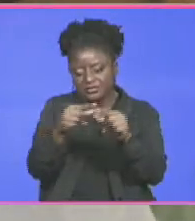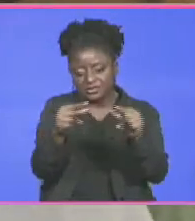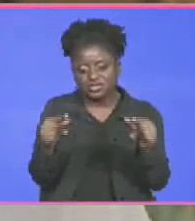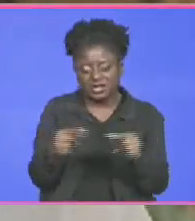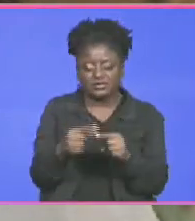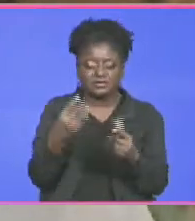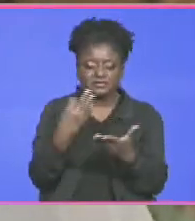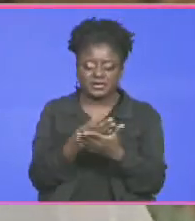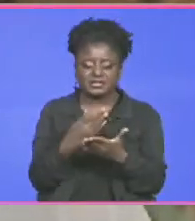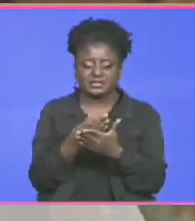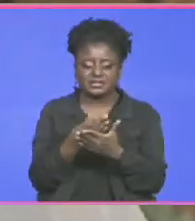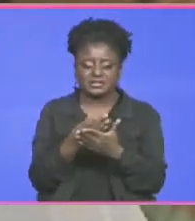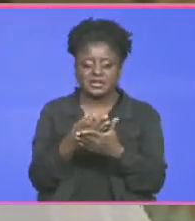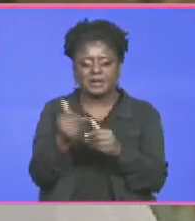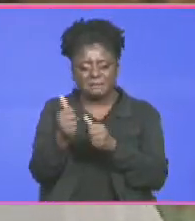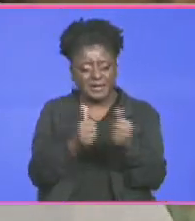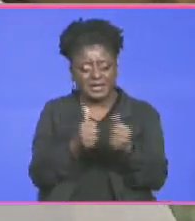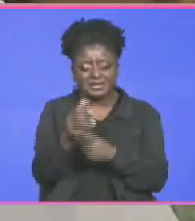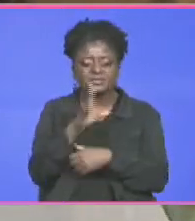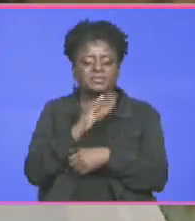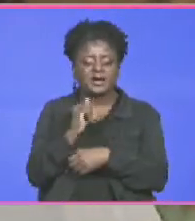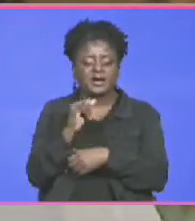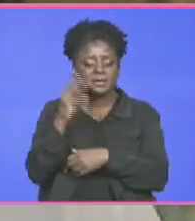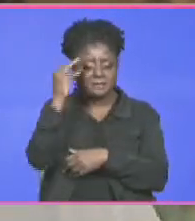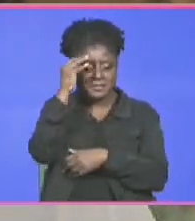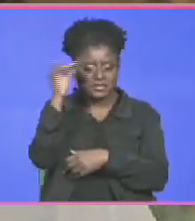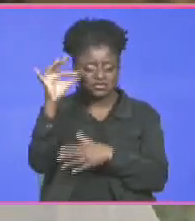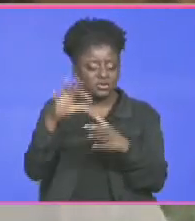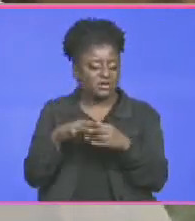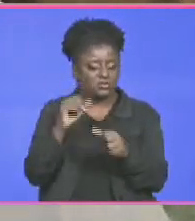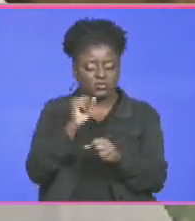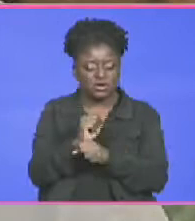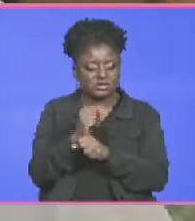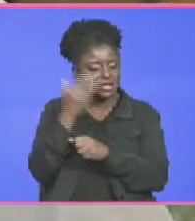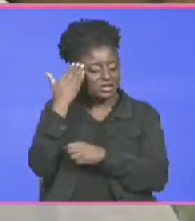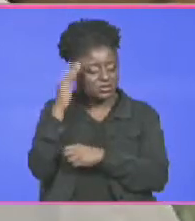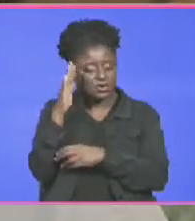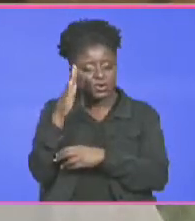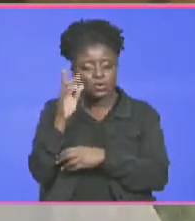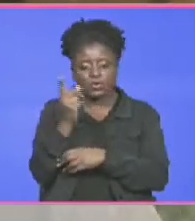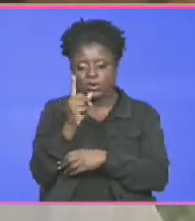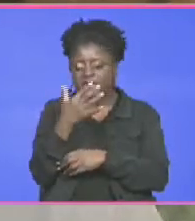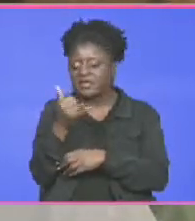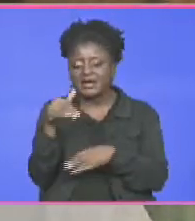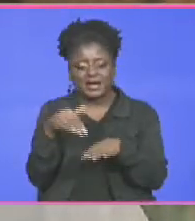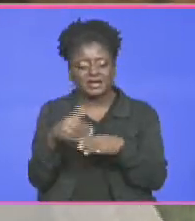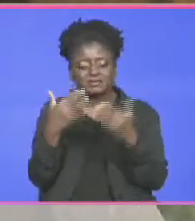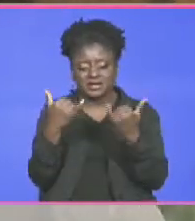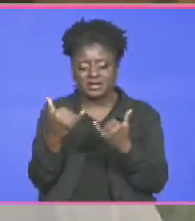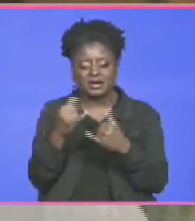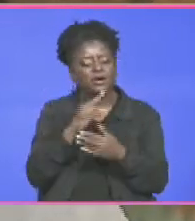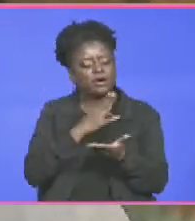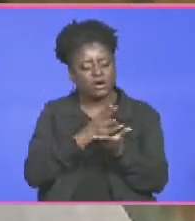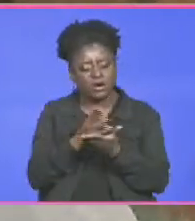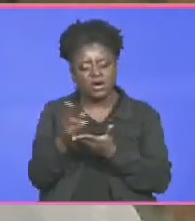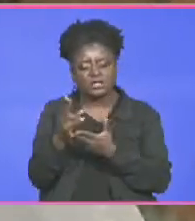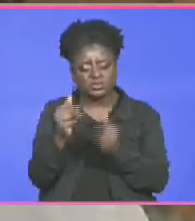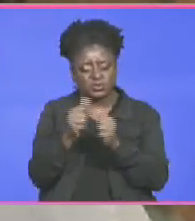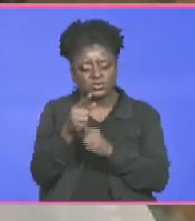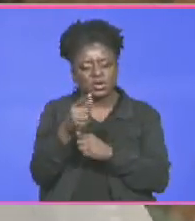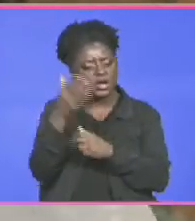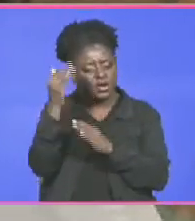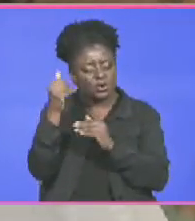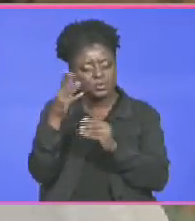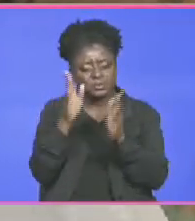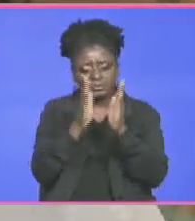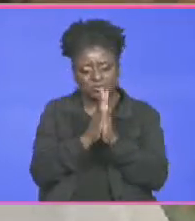been managed by the Ministry of Work. So I don't know exactly where they are right now. I can be honest with you, and I just hope and